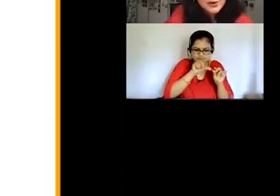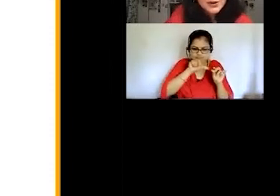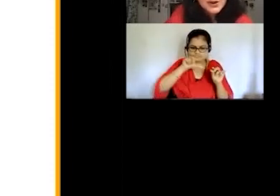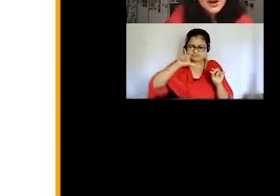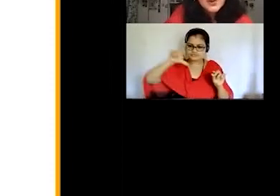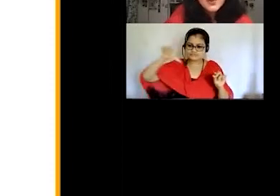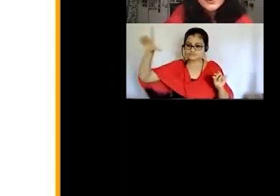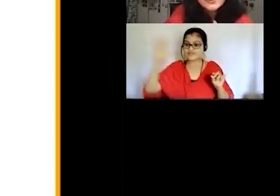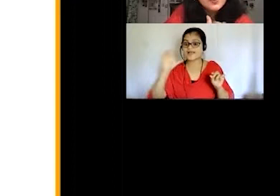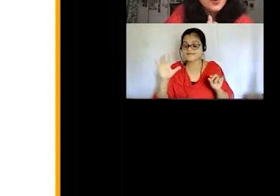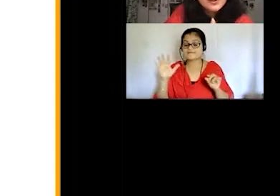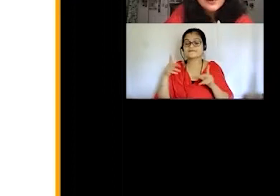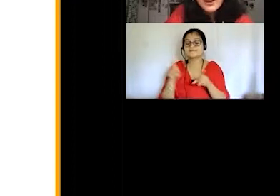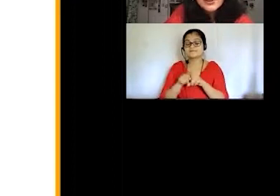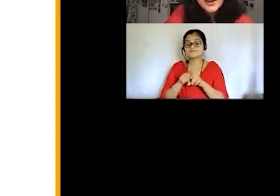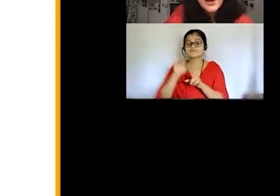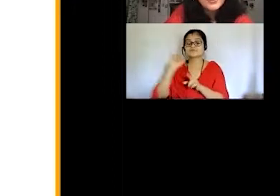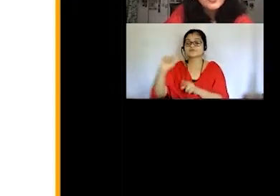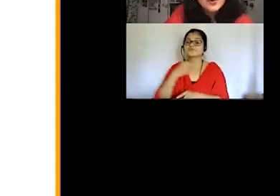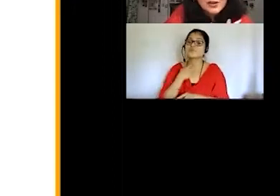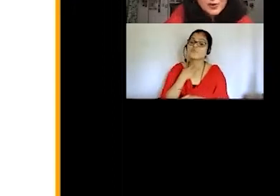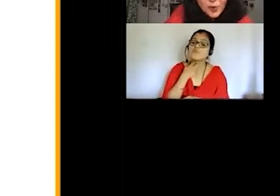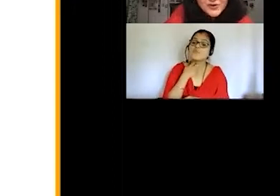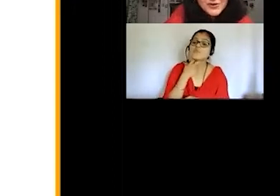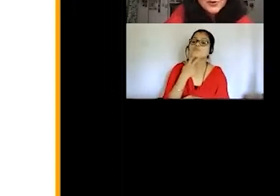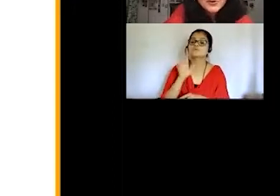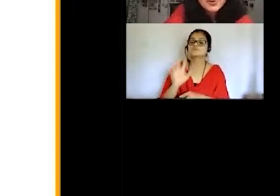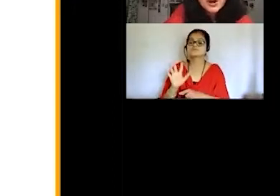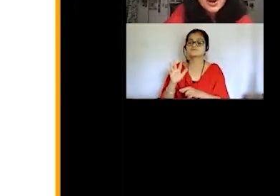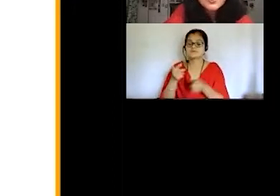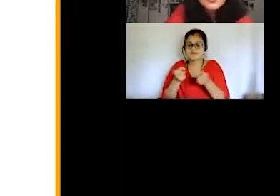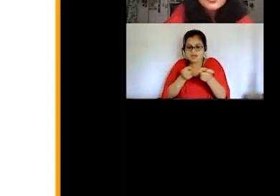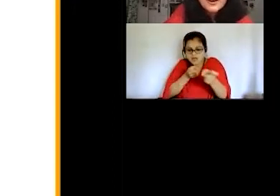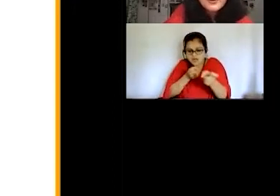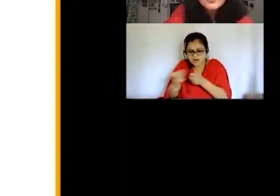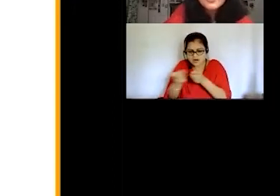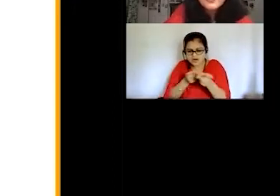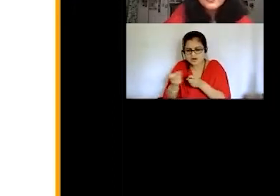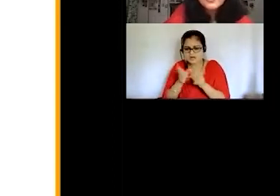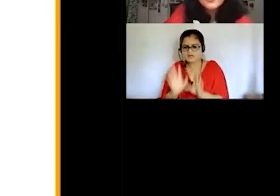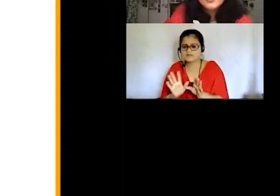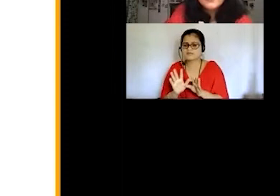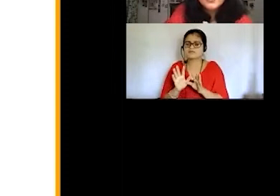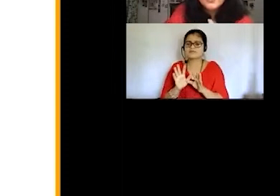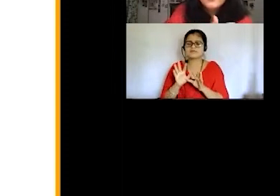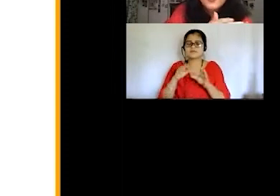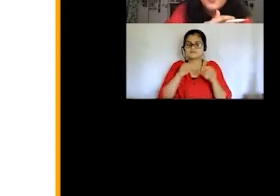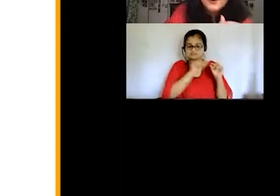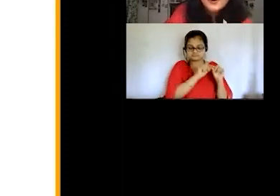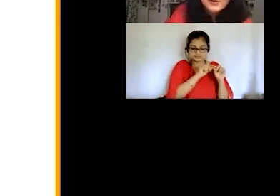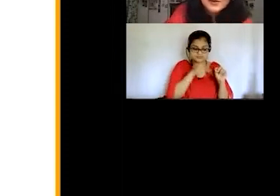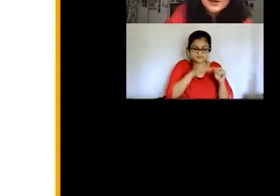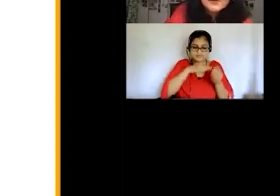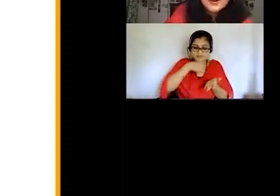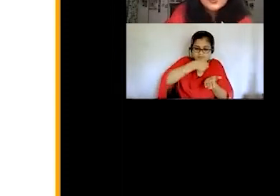Bhimsen Joshi, with his vocal range and vocal voice control, could travel across the octaves from the